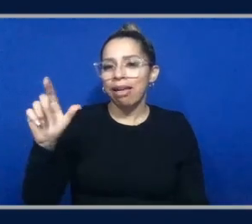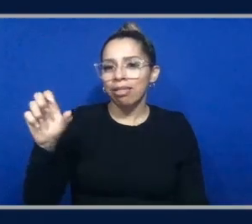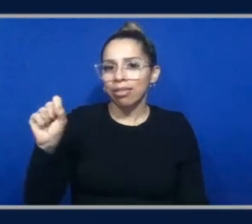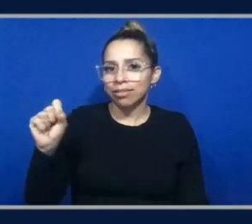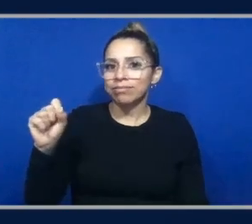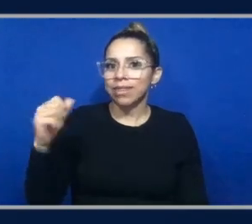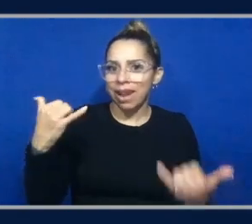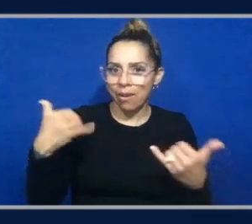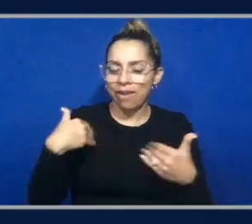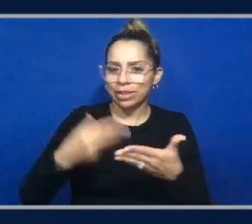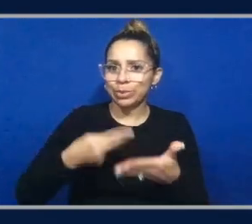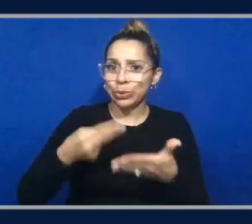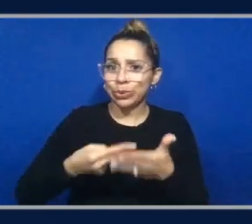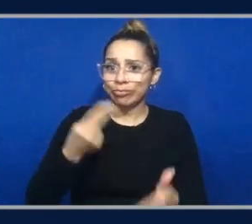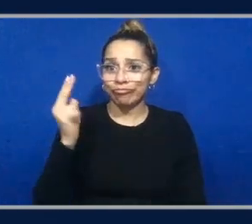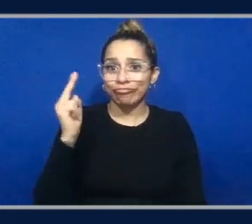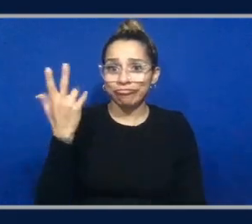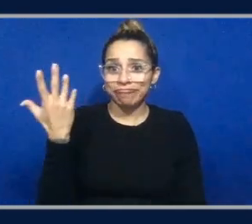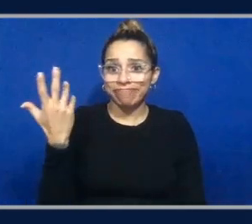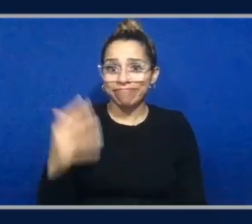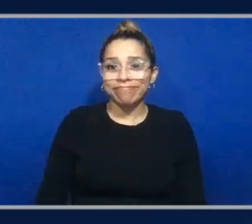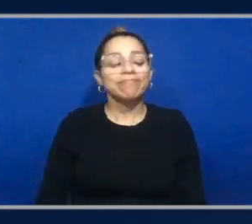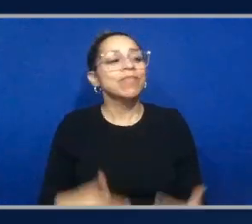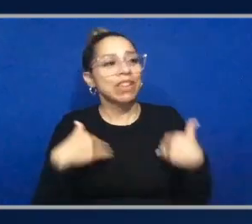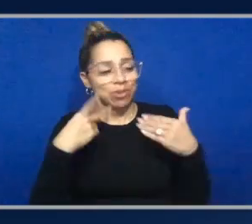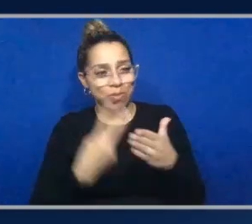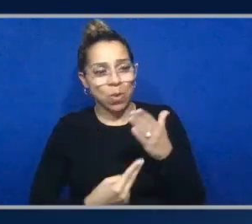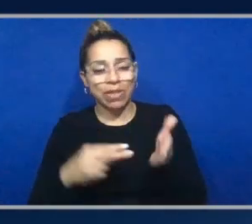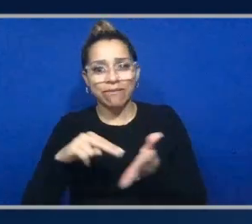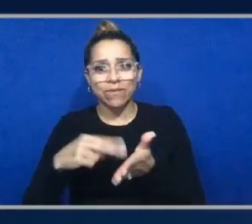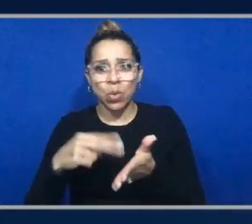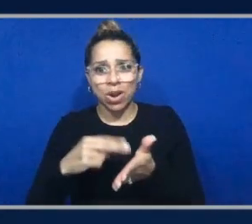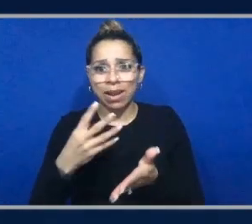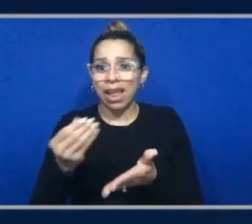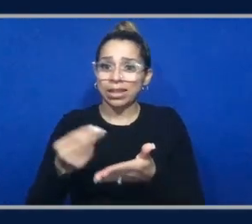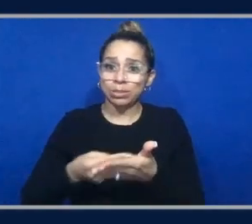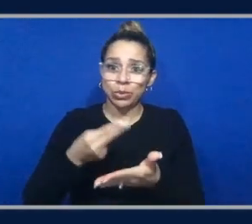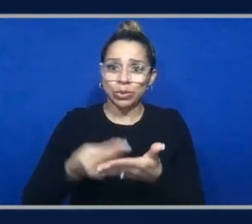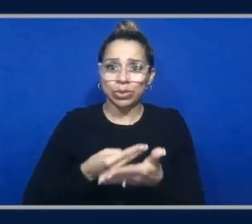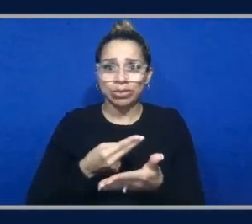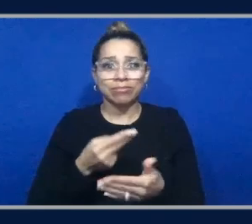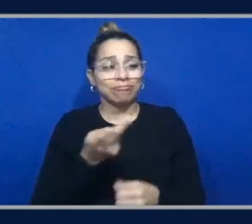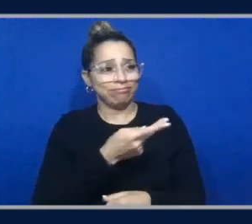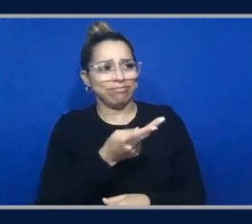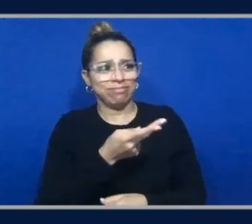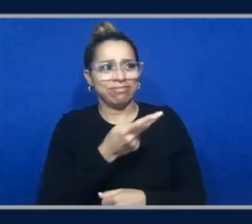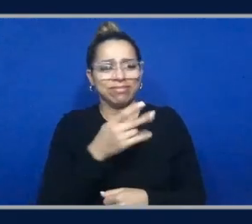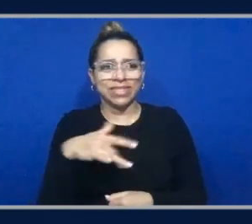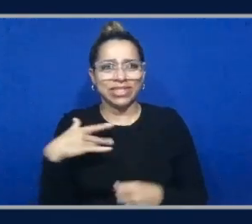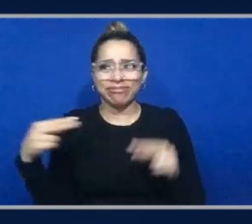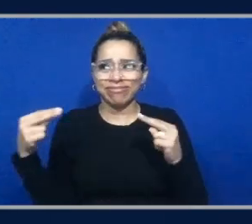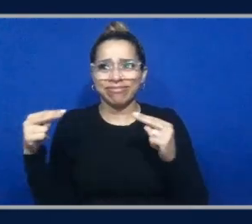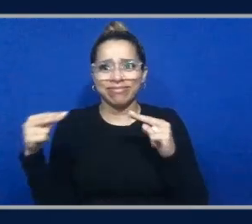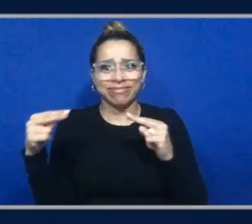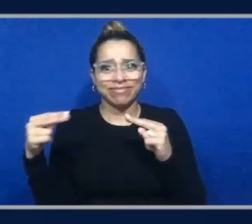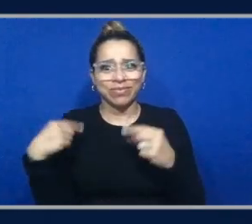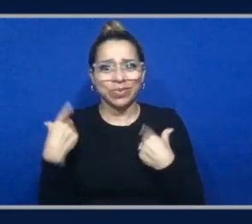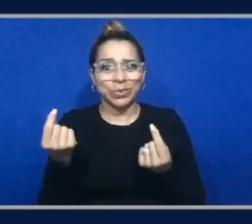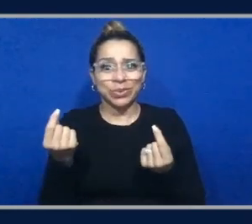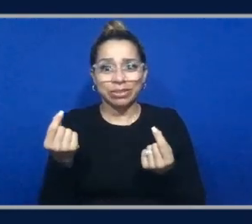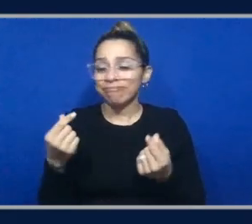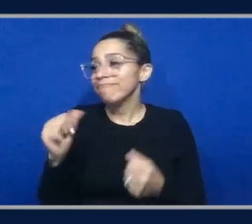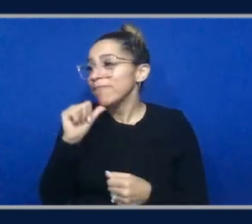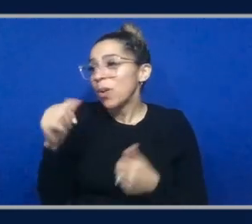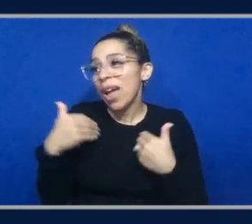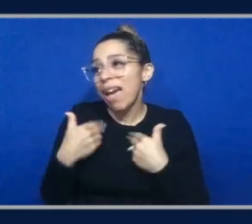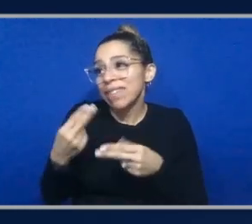spoon. Kathy and Gary down there are wondering what they signed up for, I'm sure. I do not have a knife. Sorry. You get a knife? No.